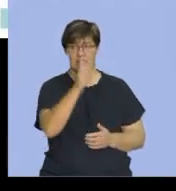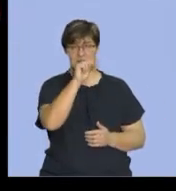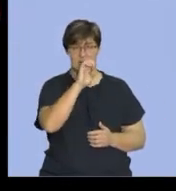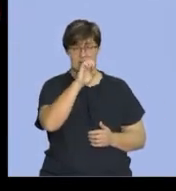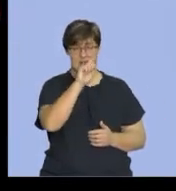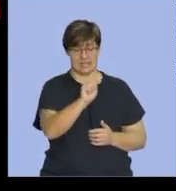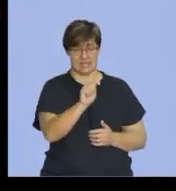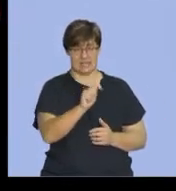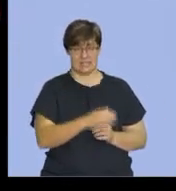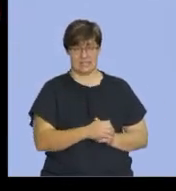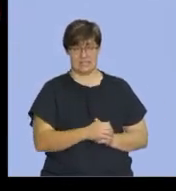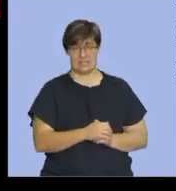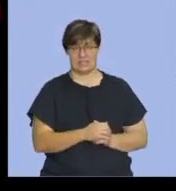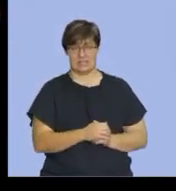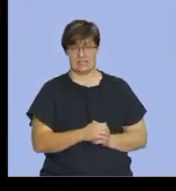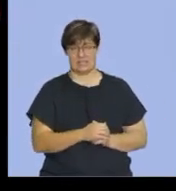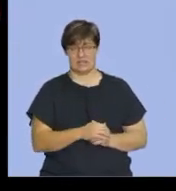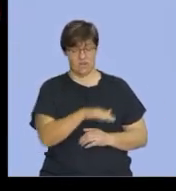net